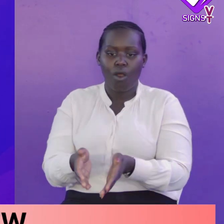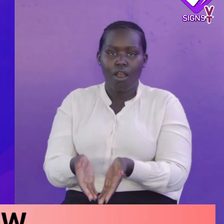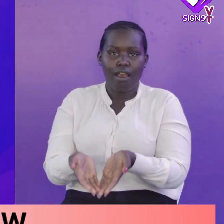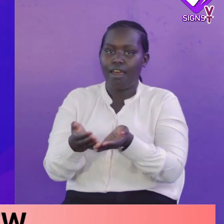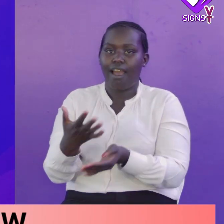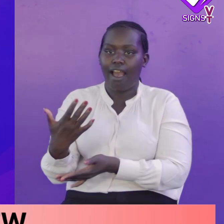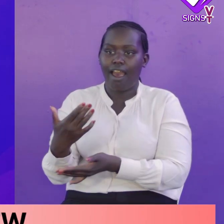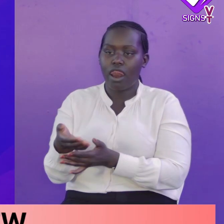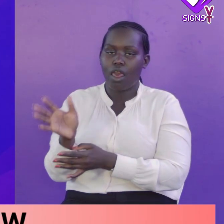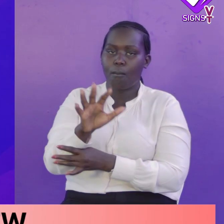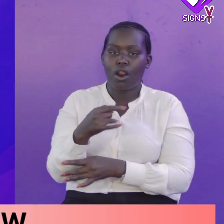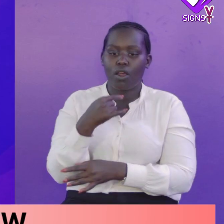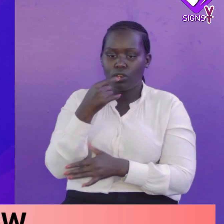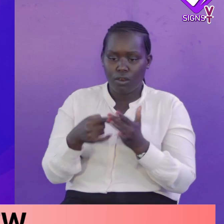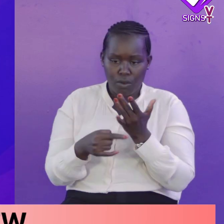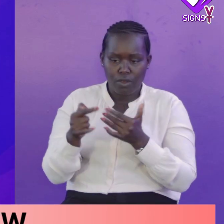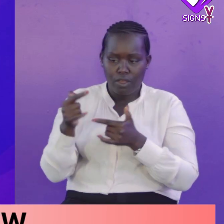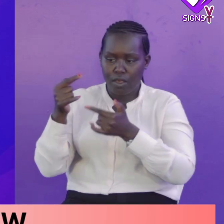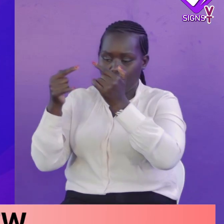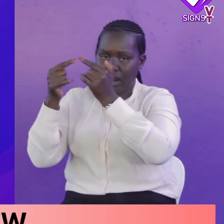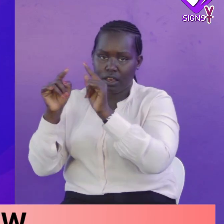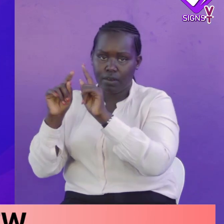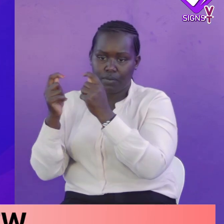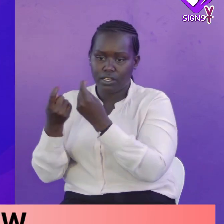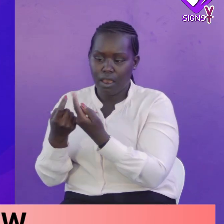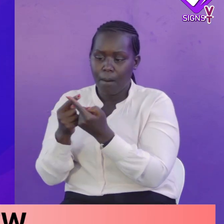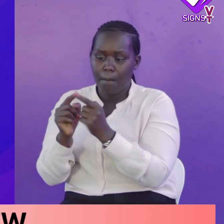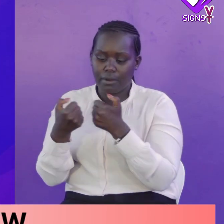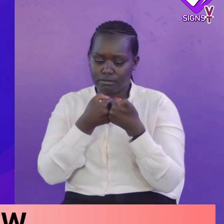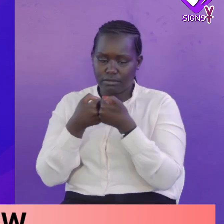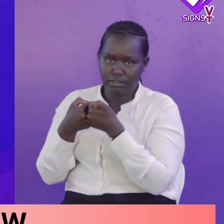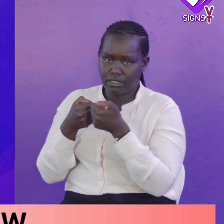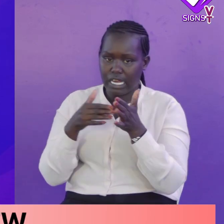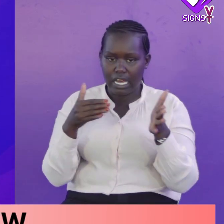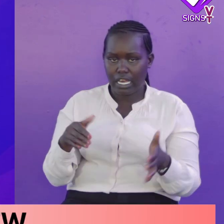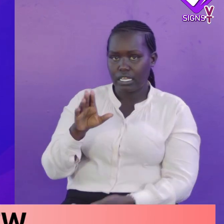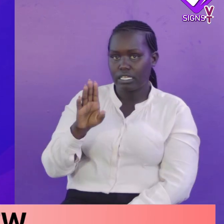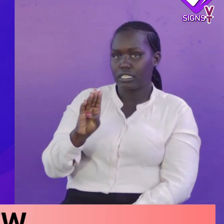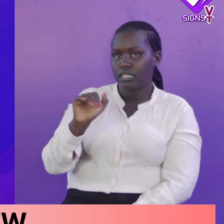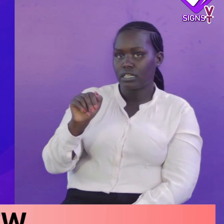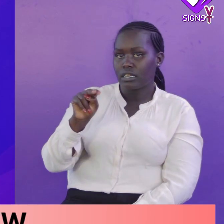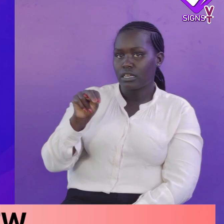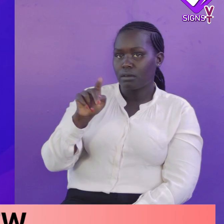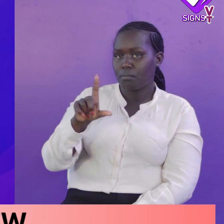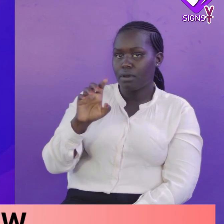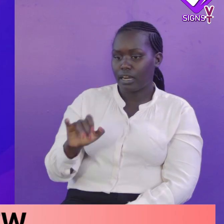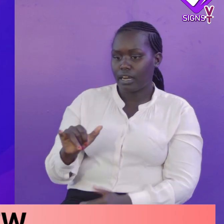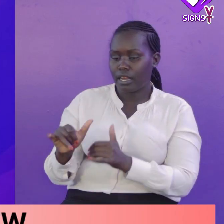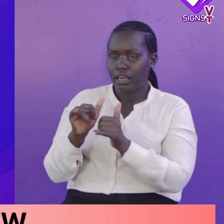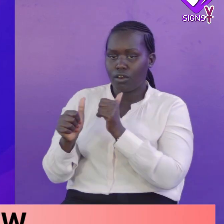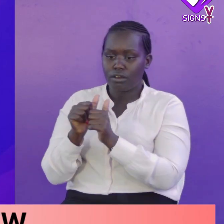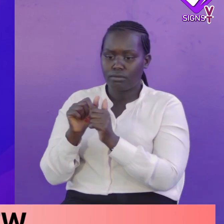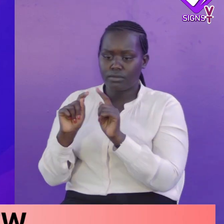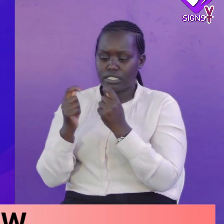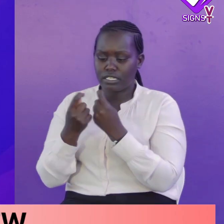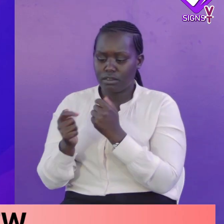so, you are saying Liverpool is going to win the league. They are struggling against Burnley, a team that has been